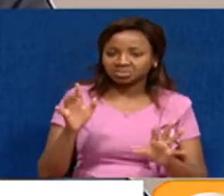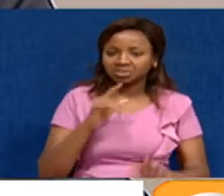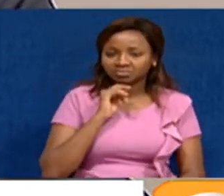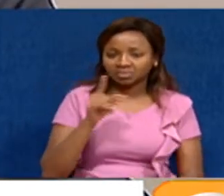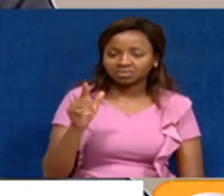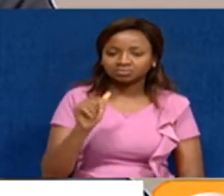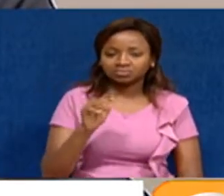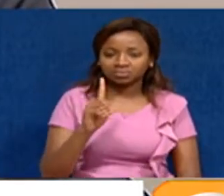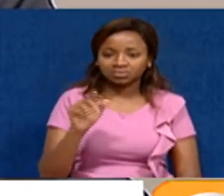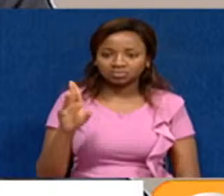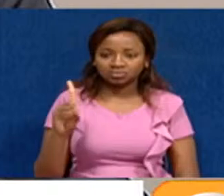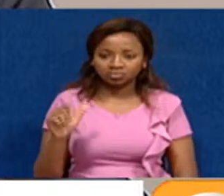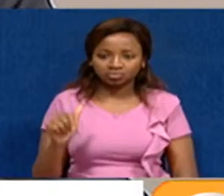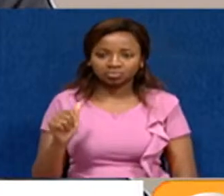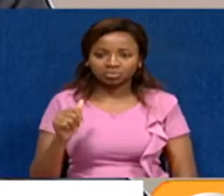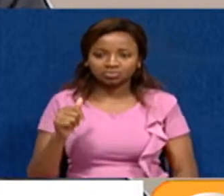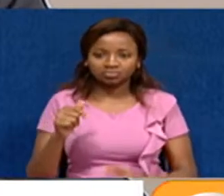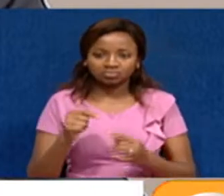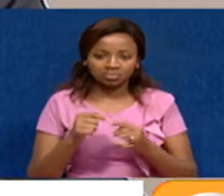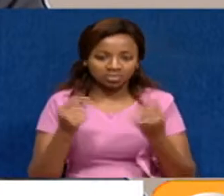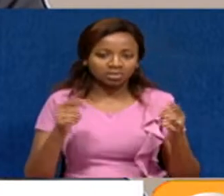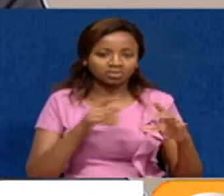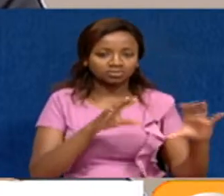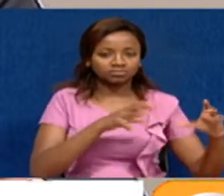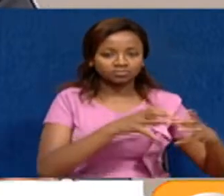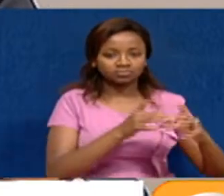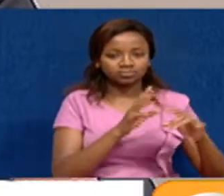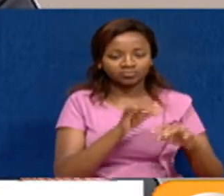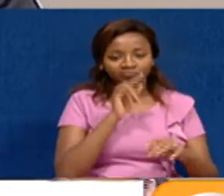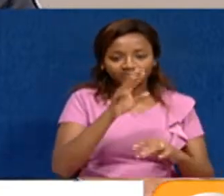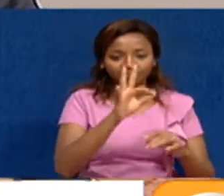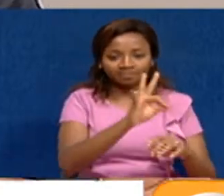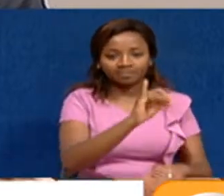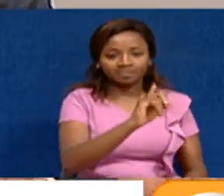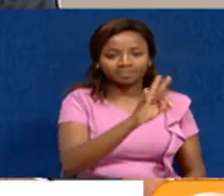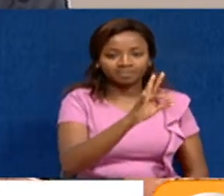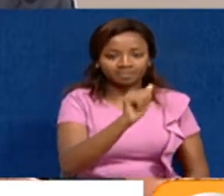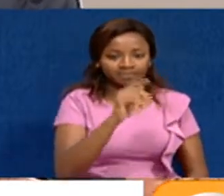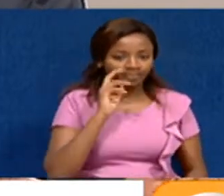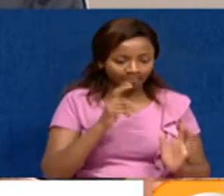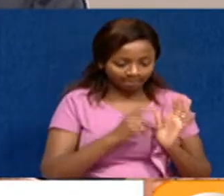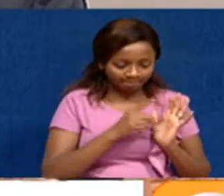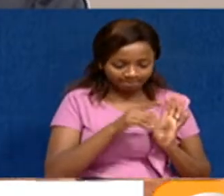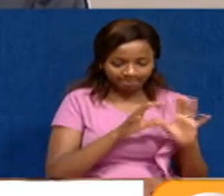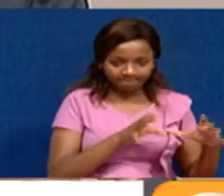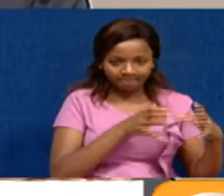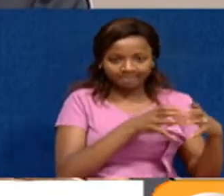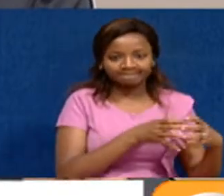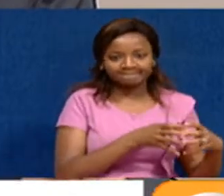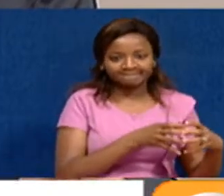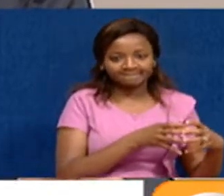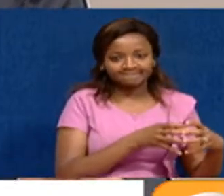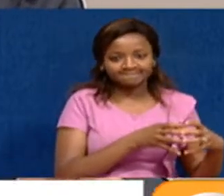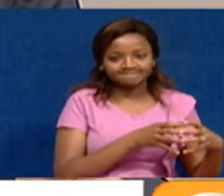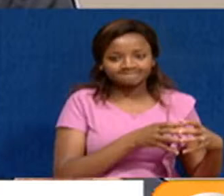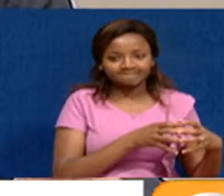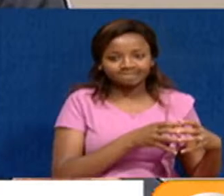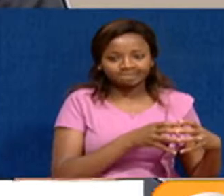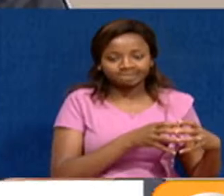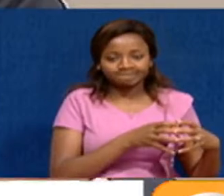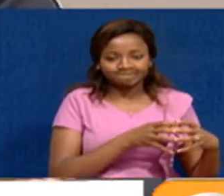then, you see, against a limited company. And FIFA recognized the limited company, you see, and which led to a